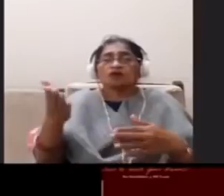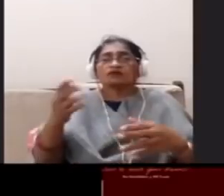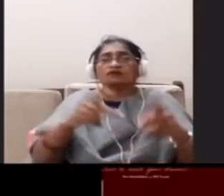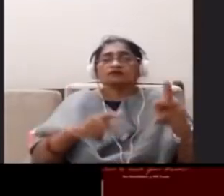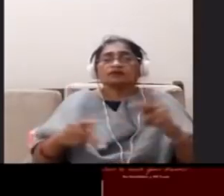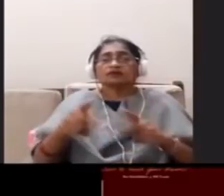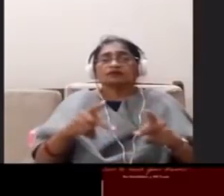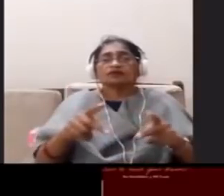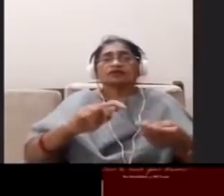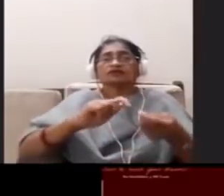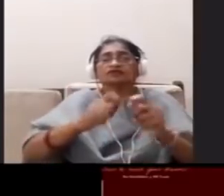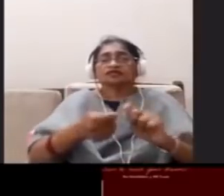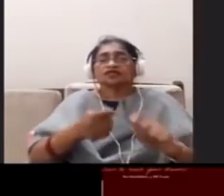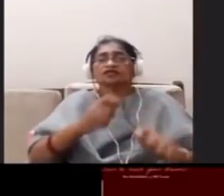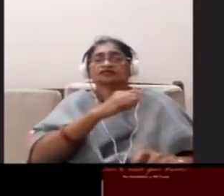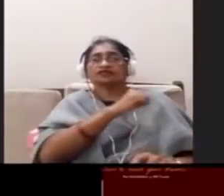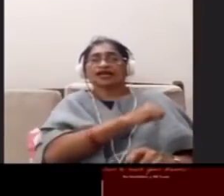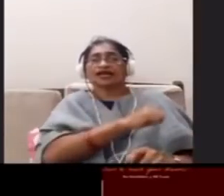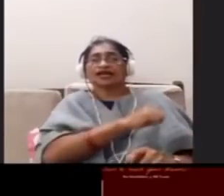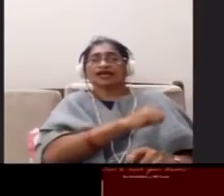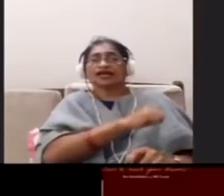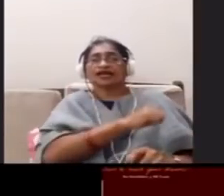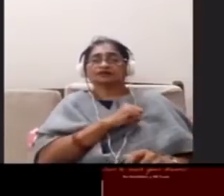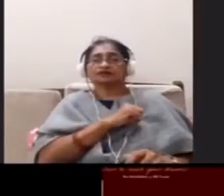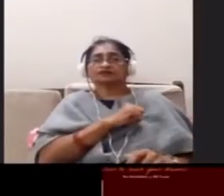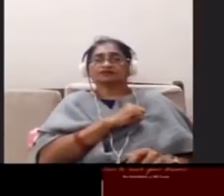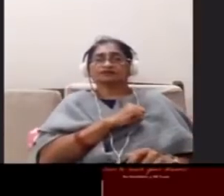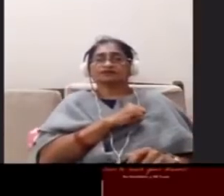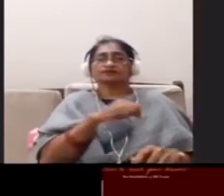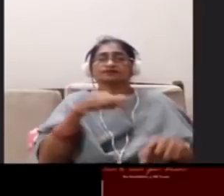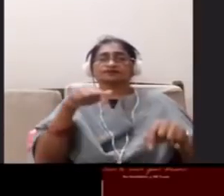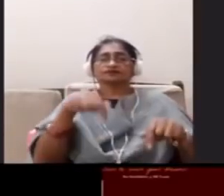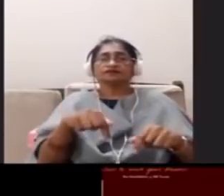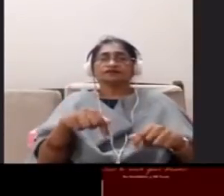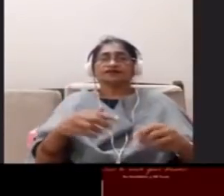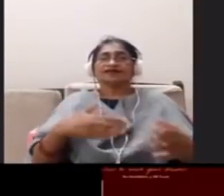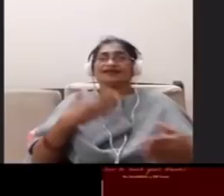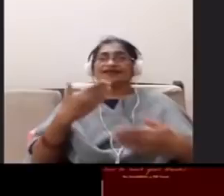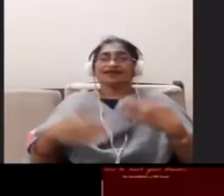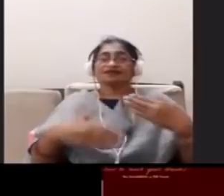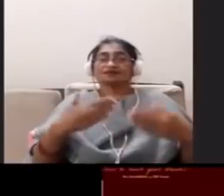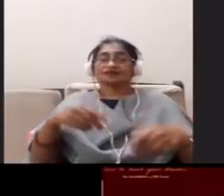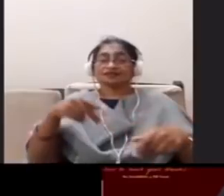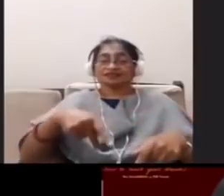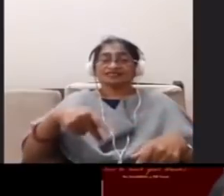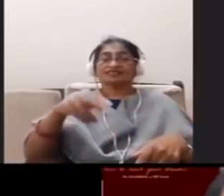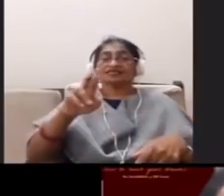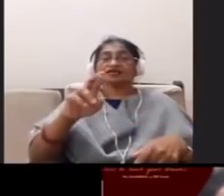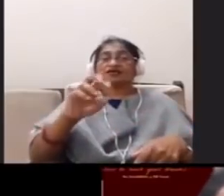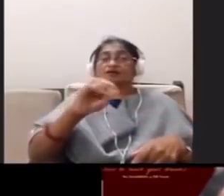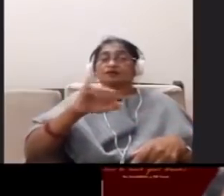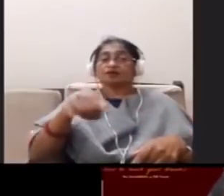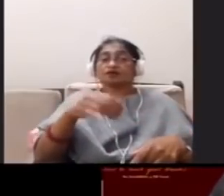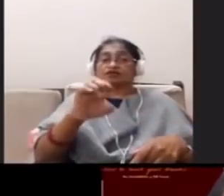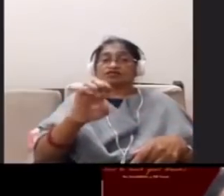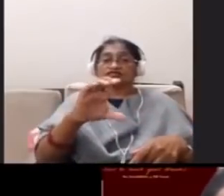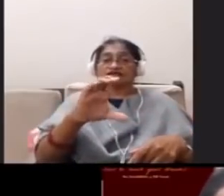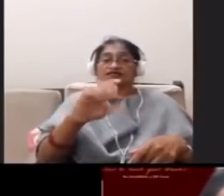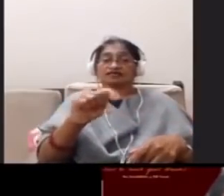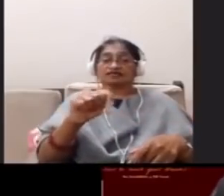terms of attitude. So this is a delightful project that you've taken up, a delightful